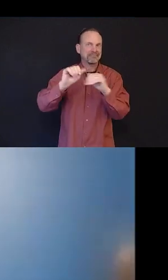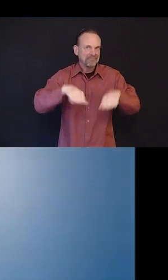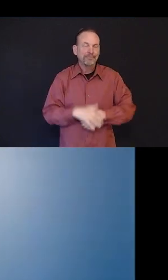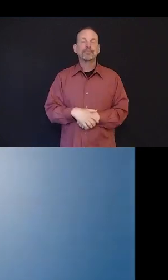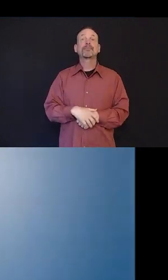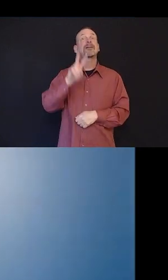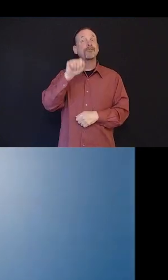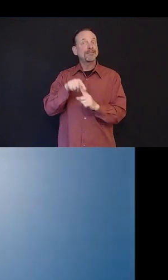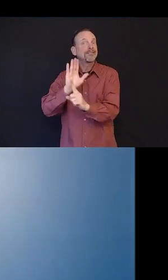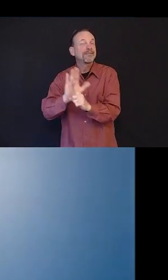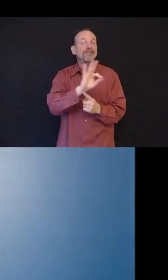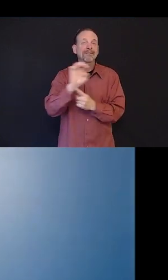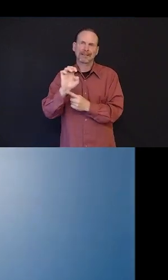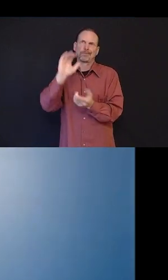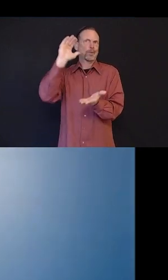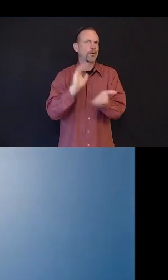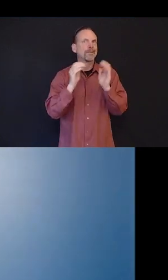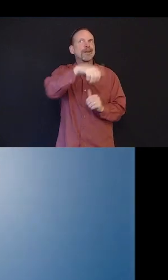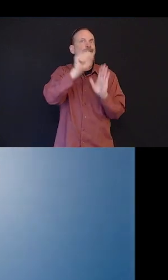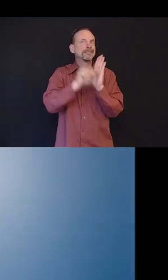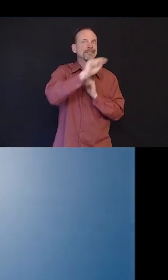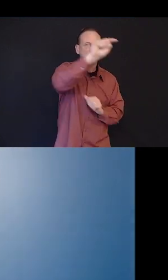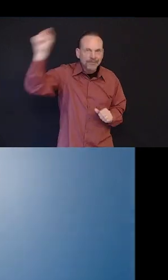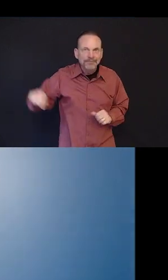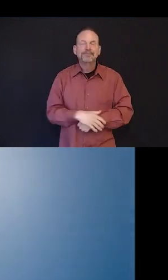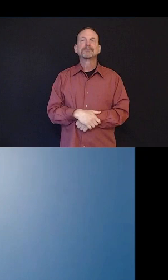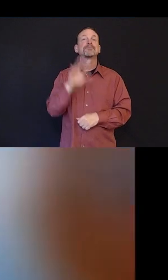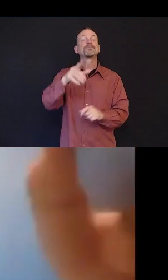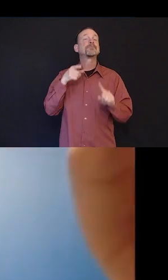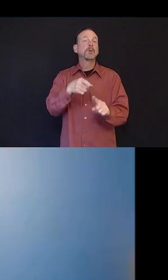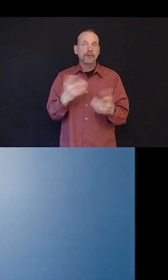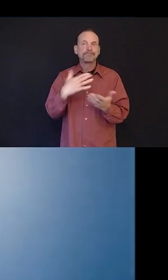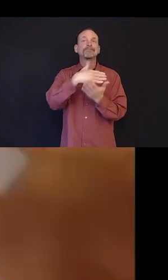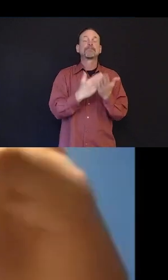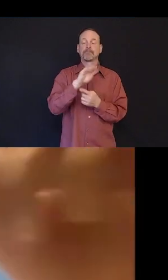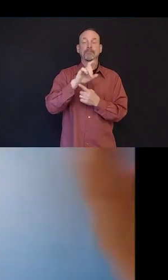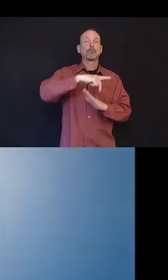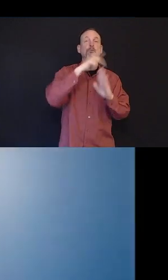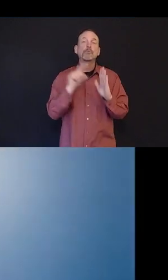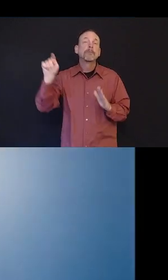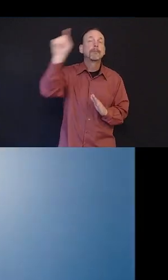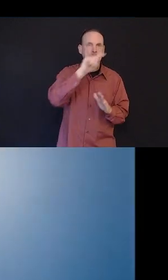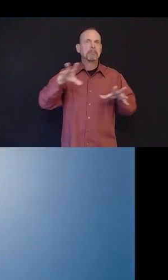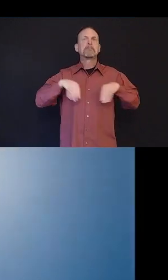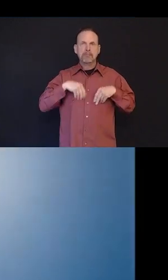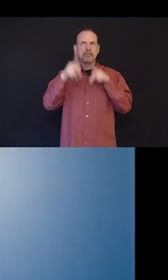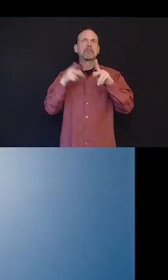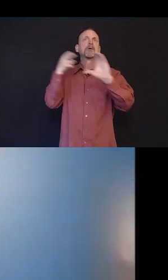is you can sign up for one if you aren't out of state in some of the ABLE programs.